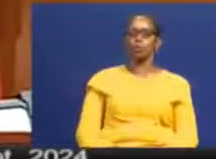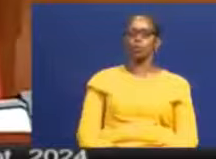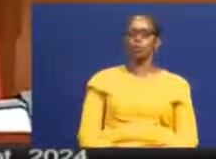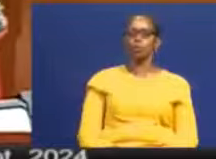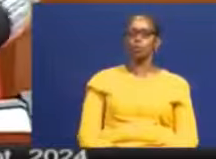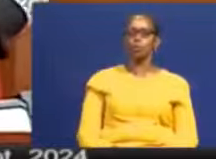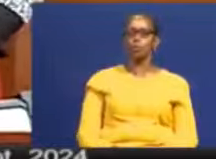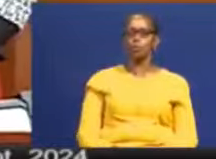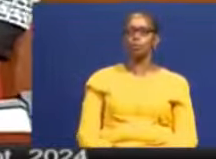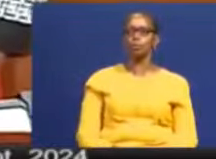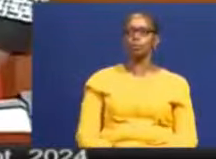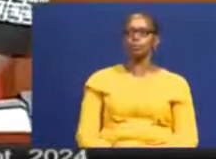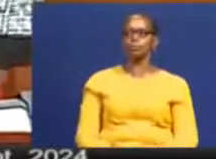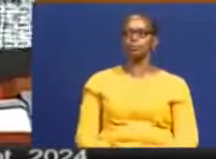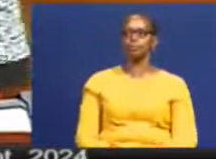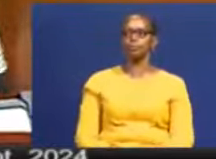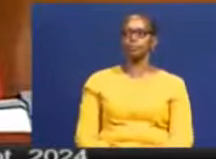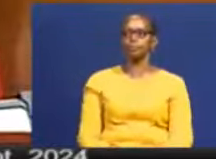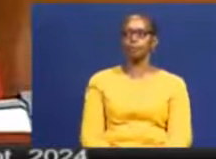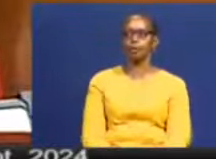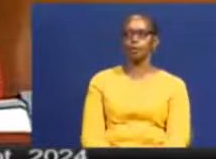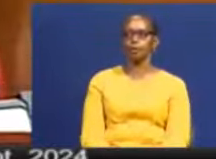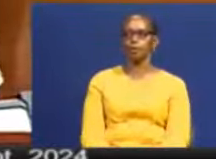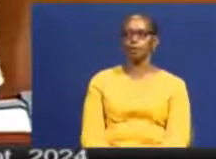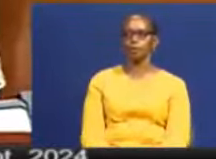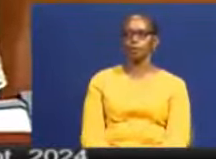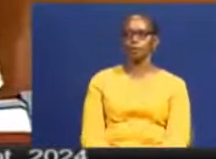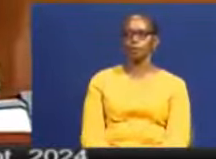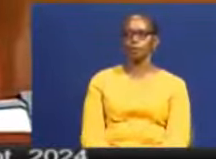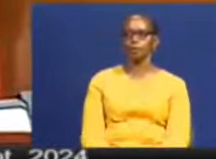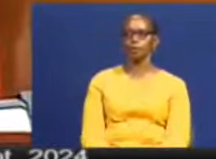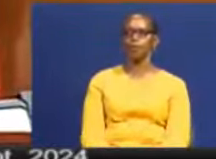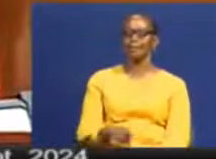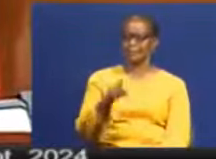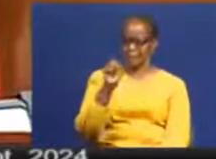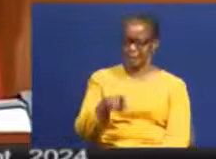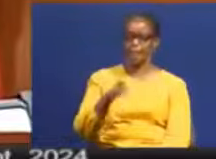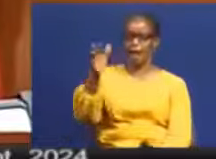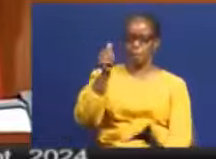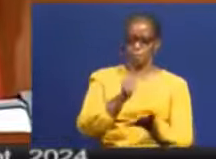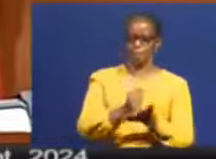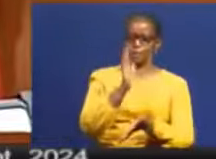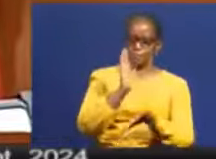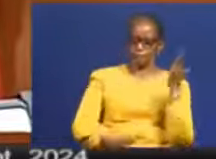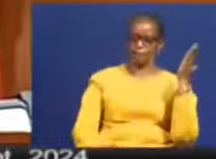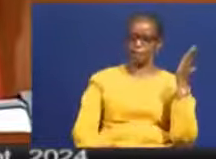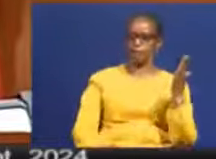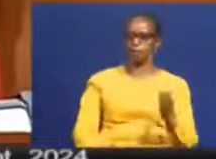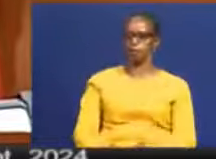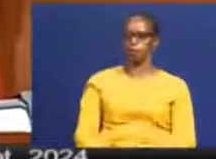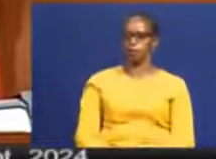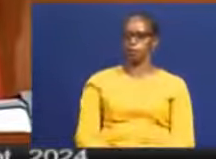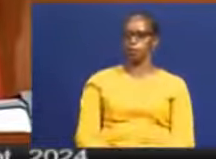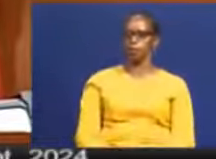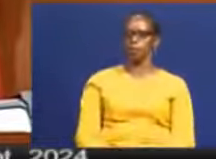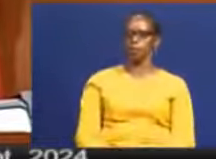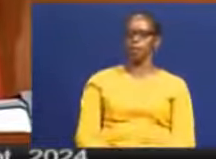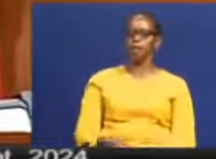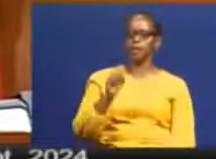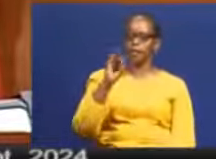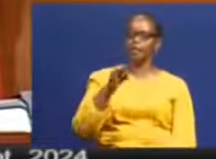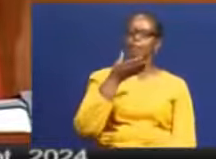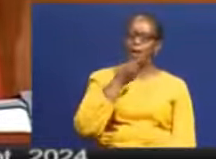Speaker. It should be the cabinet secretary should be appointed like yesterday, Madam Speaker. Even if it is a man,